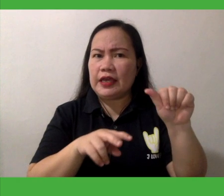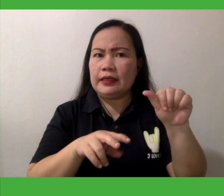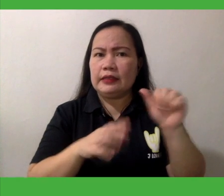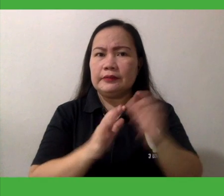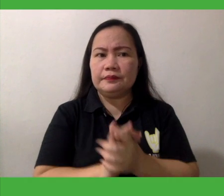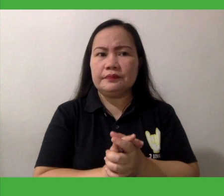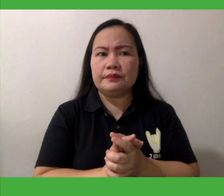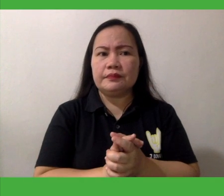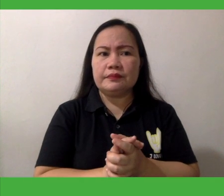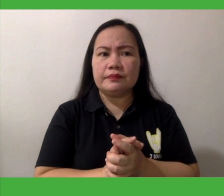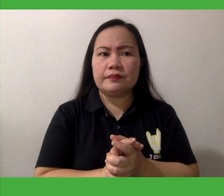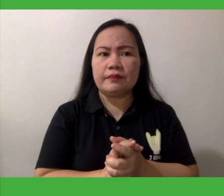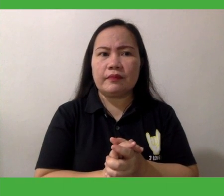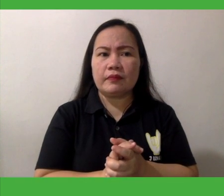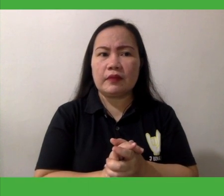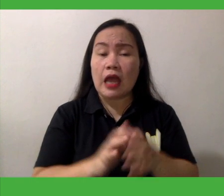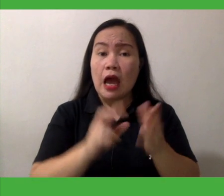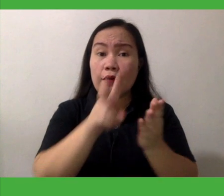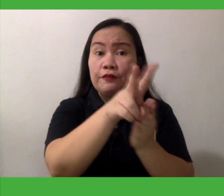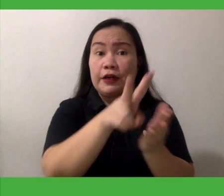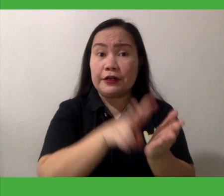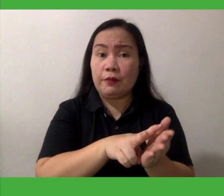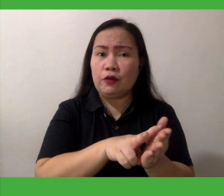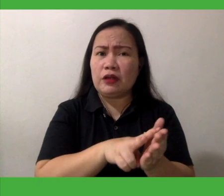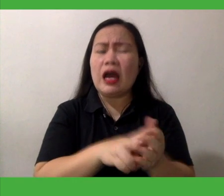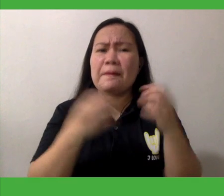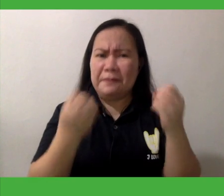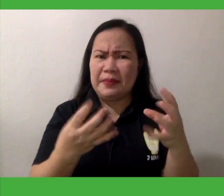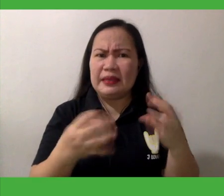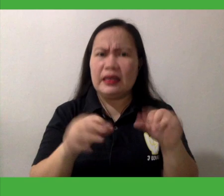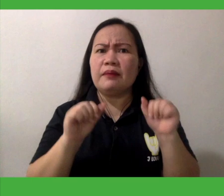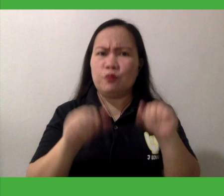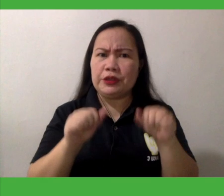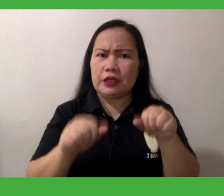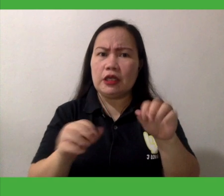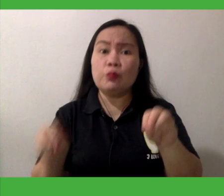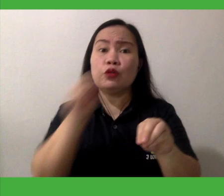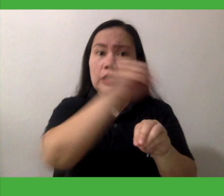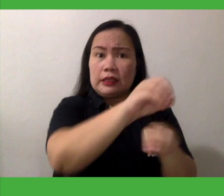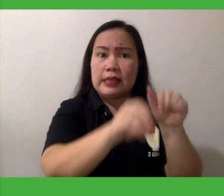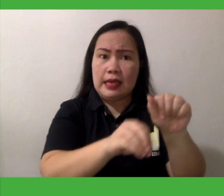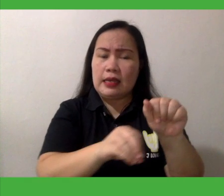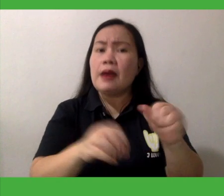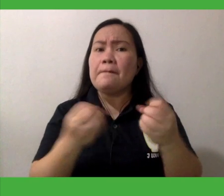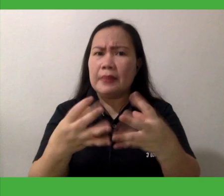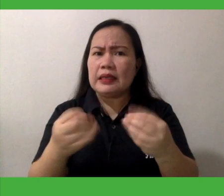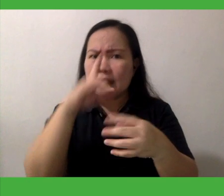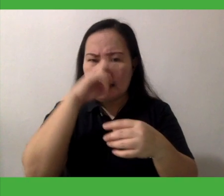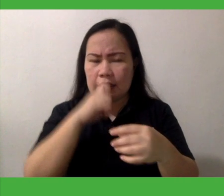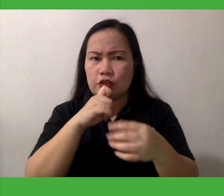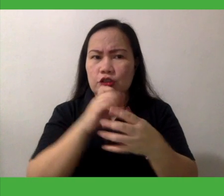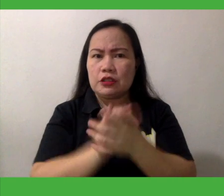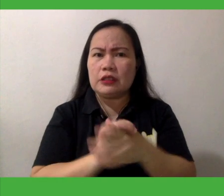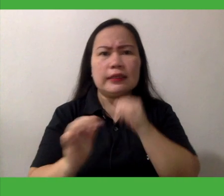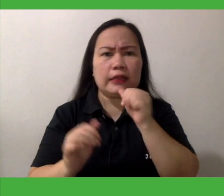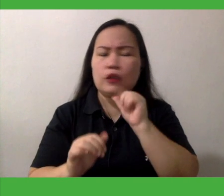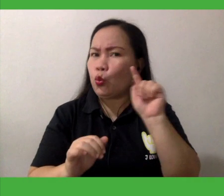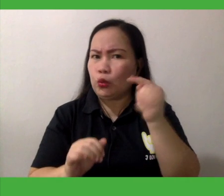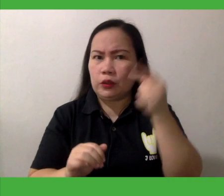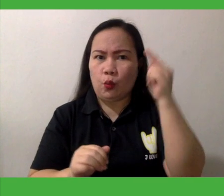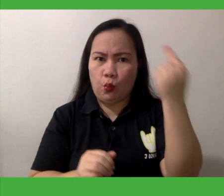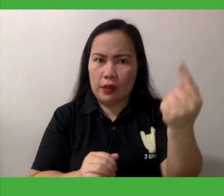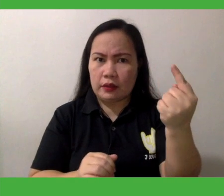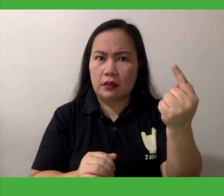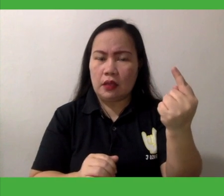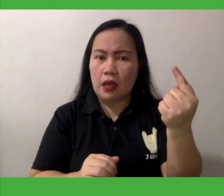variable? Okay? So, kaya siya variable ha, kasi ang daming pwedeng values. Okay? Hindi lang siya